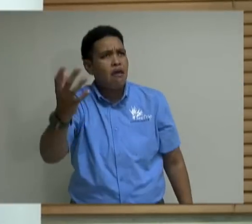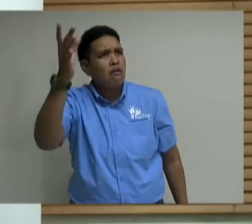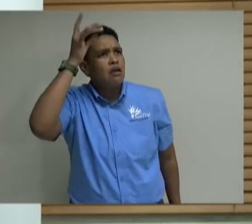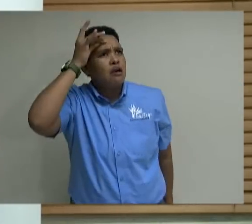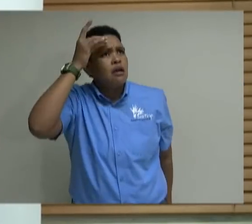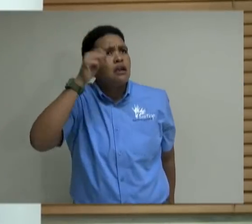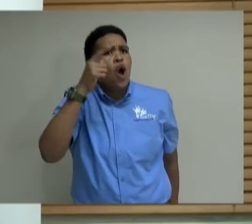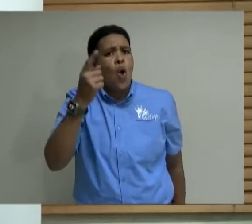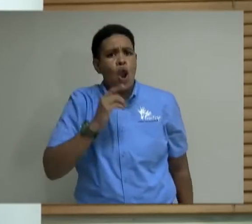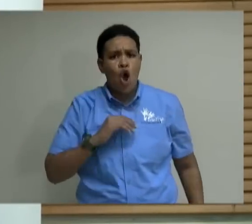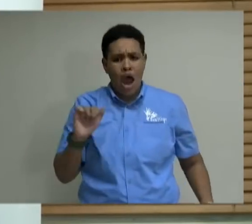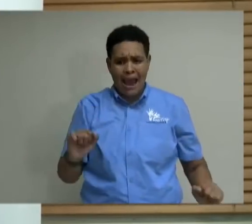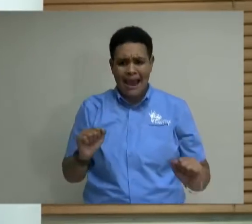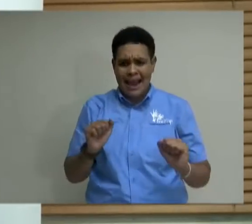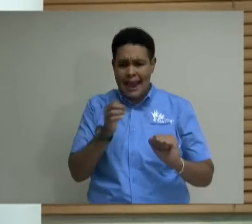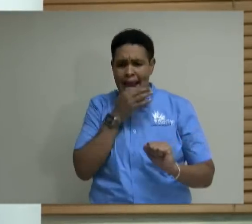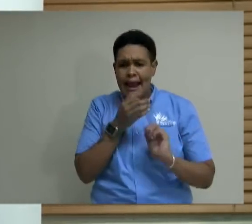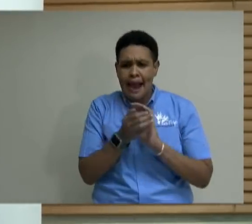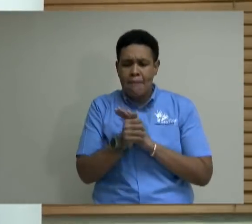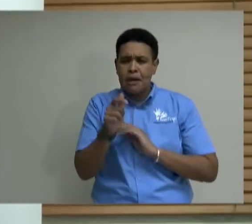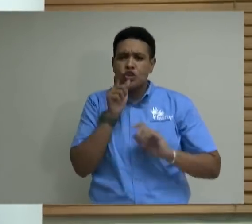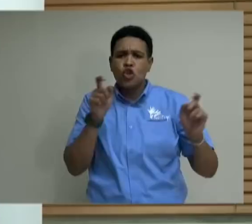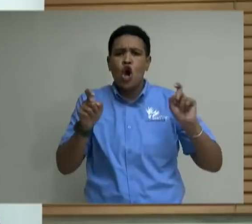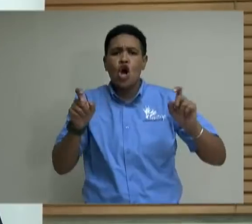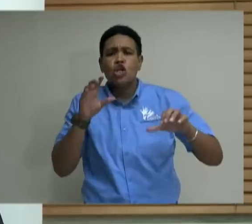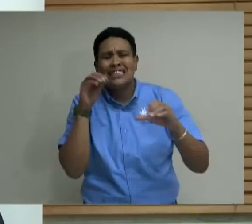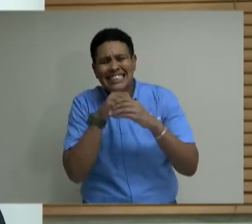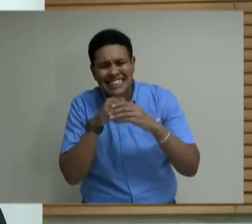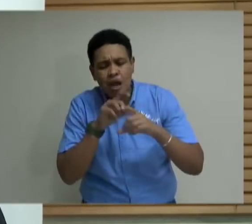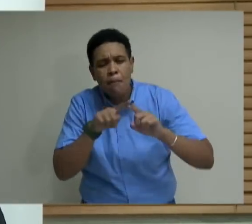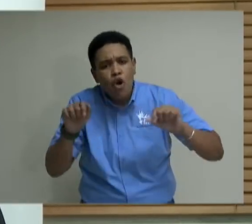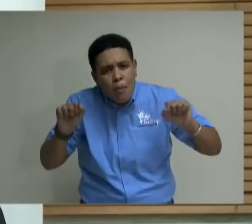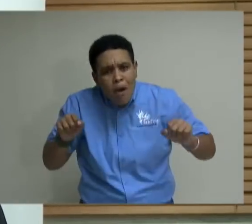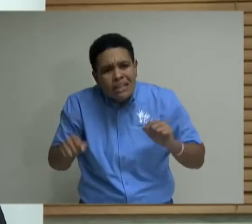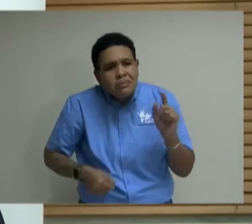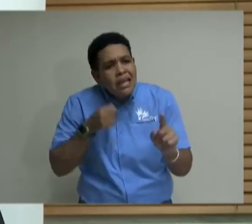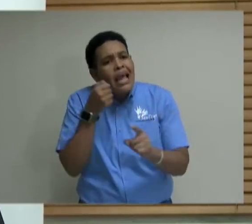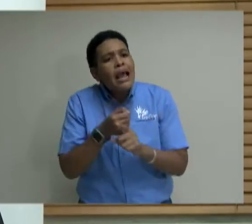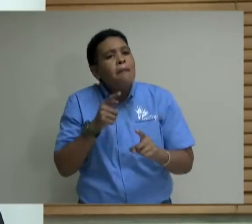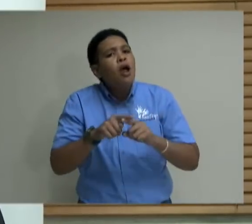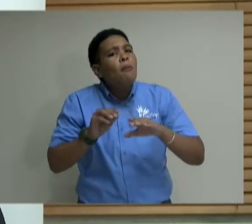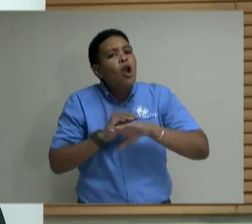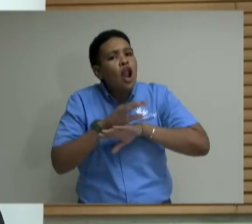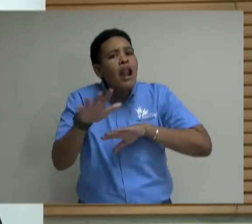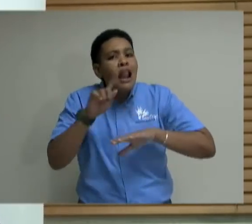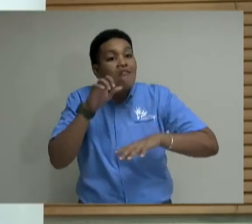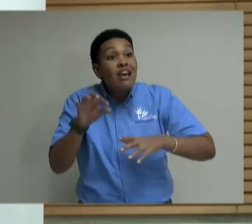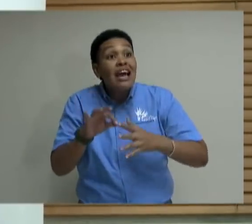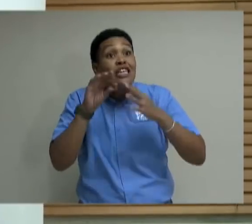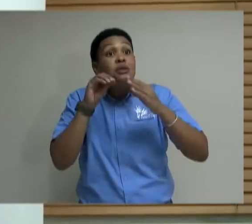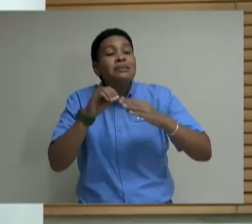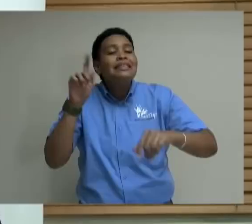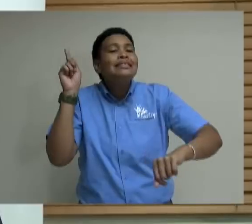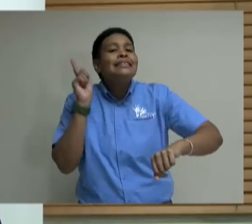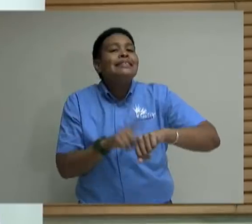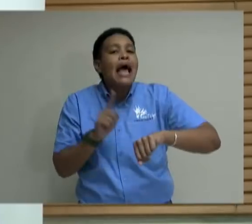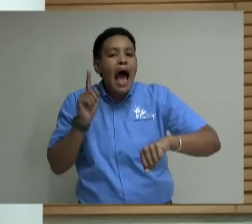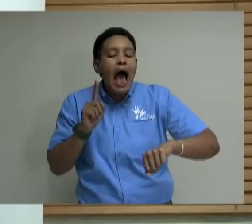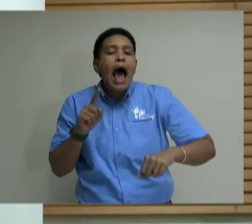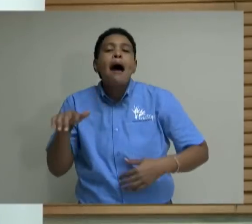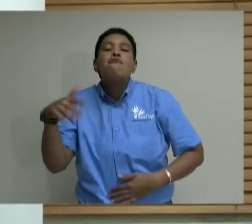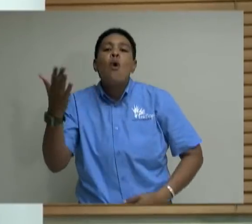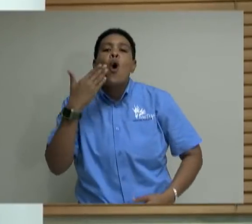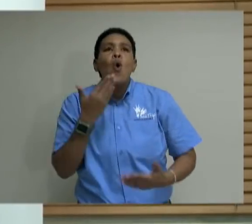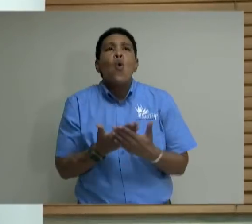our capacity to control internally, but the likely impact and influence, especially going into the season of